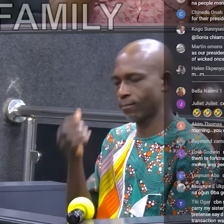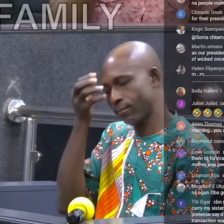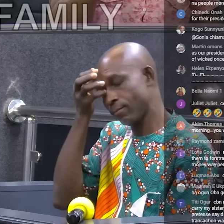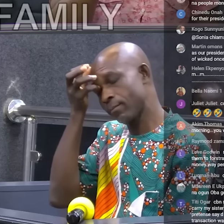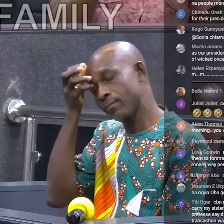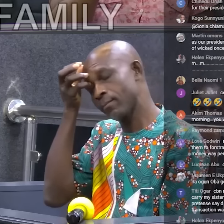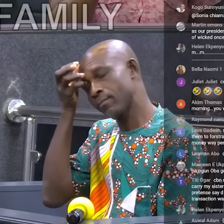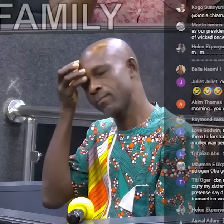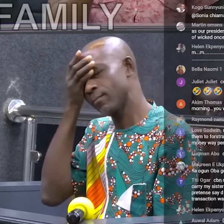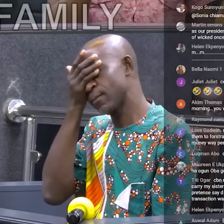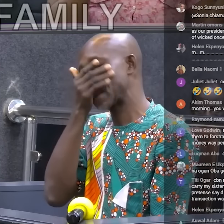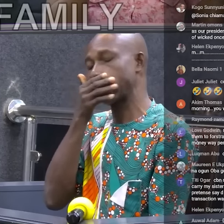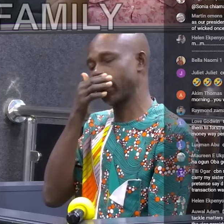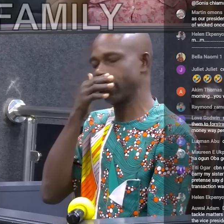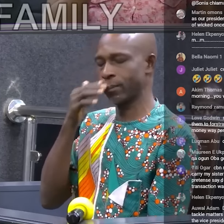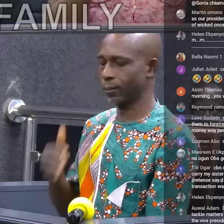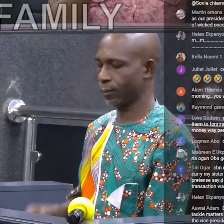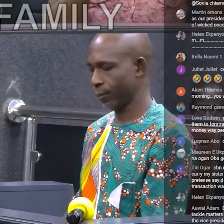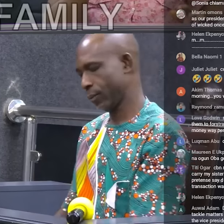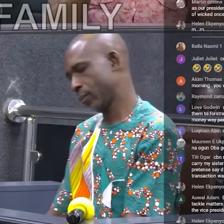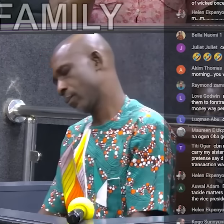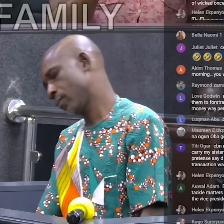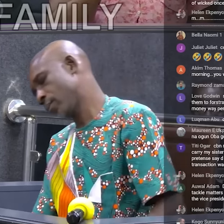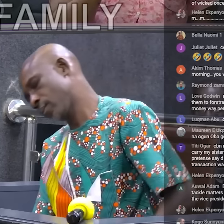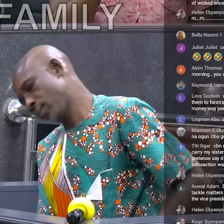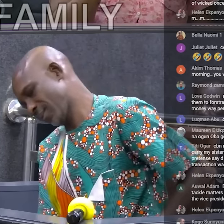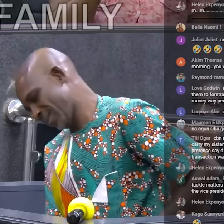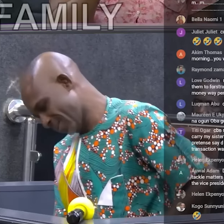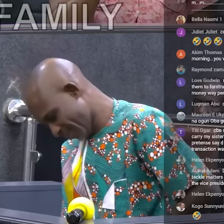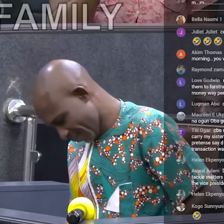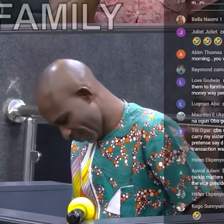next thing we are going to do is to kill goat and cook food for them.